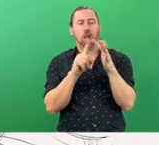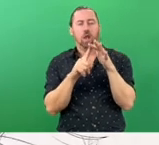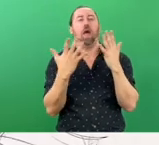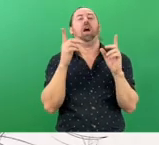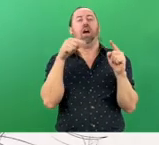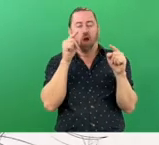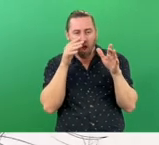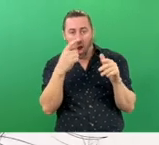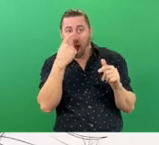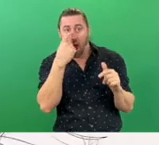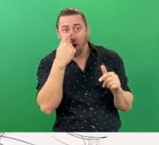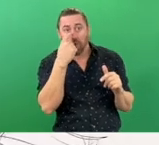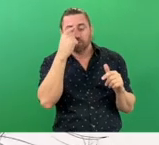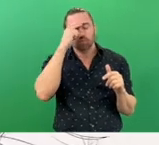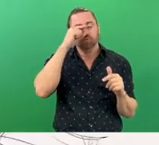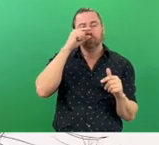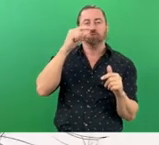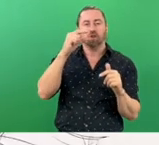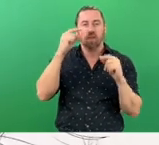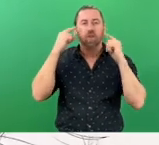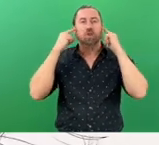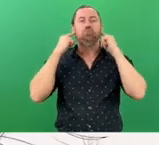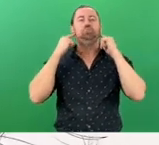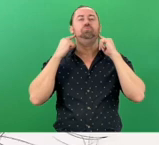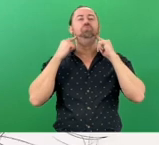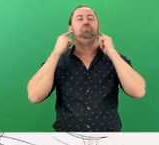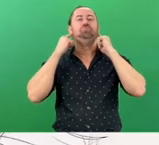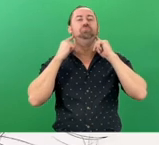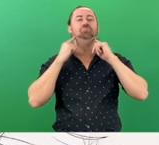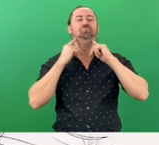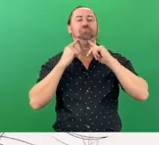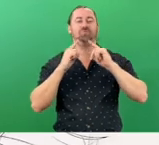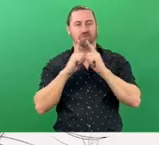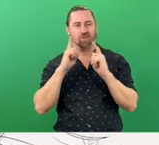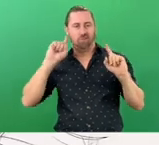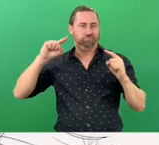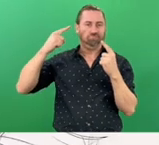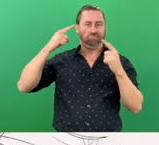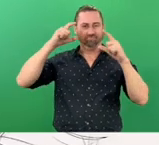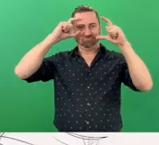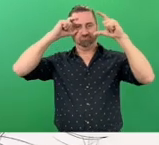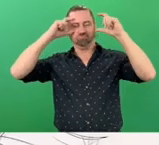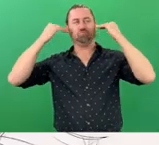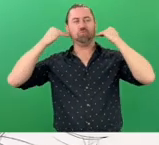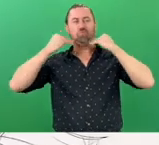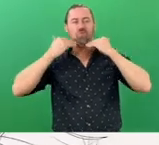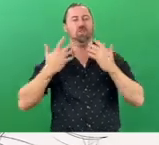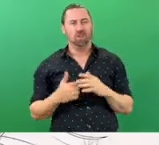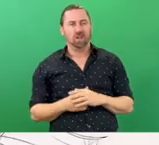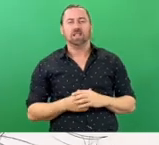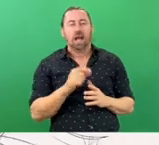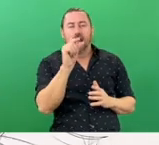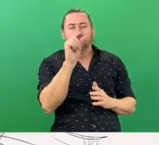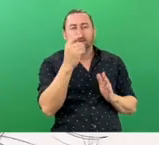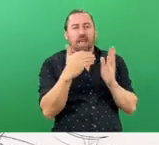nose and coming down my jaw as well to play off of my glasses there. And so some